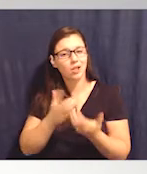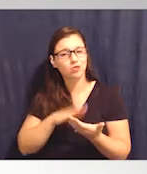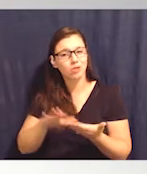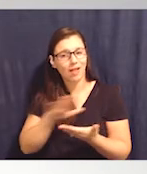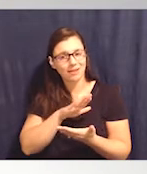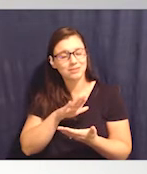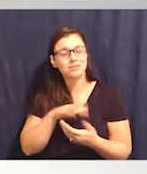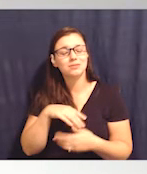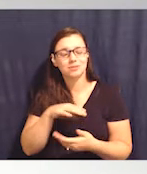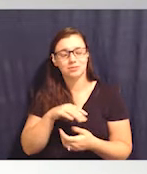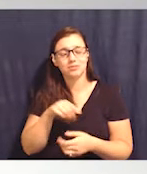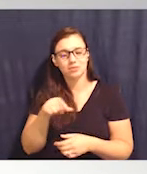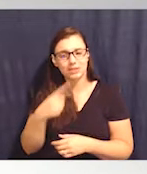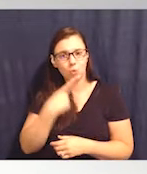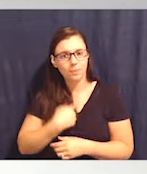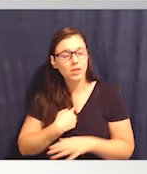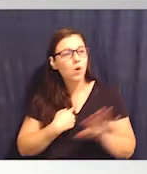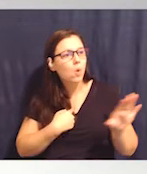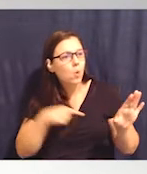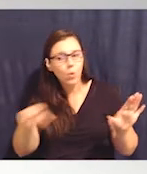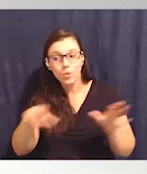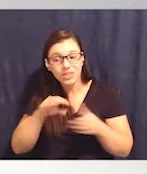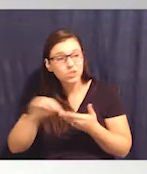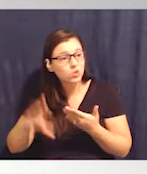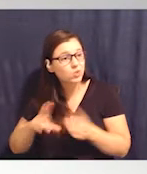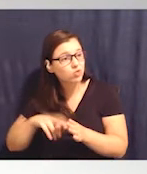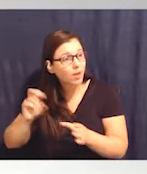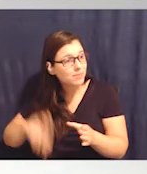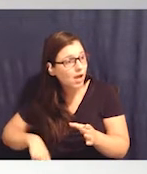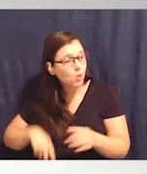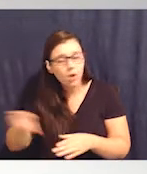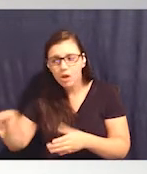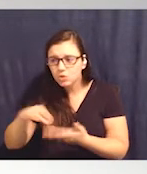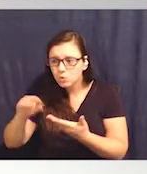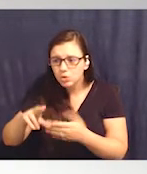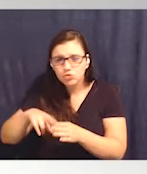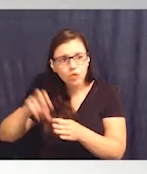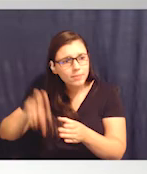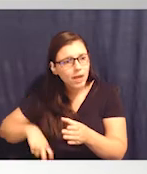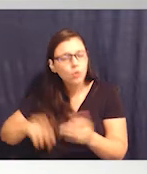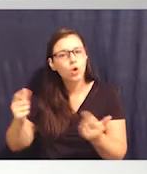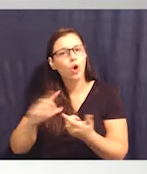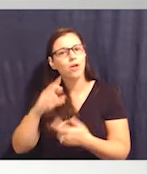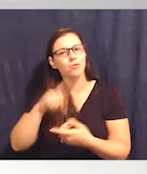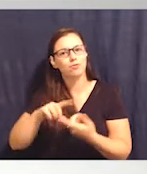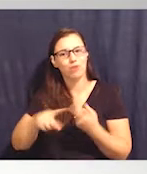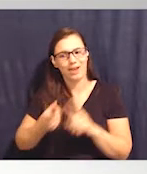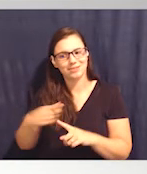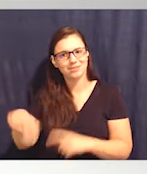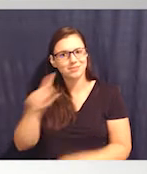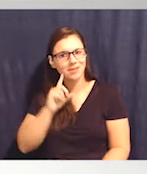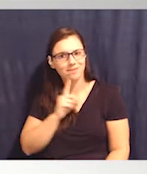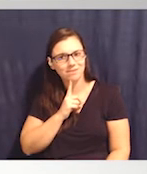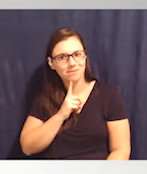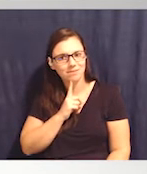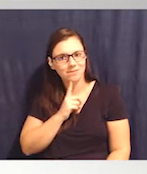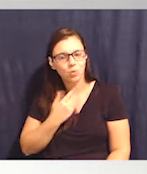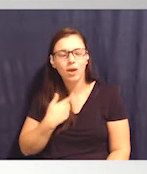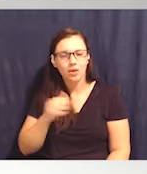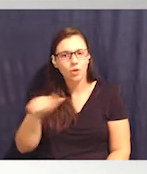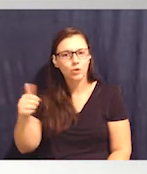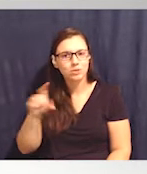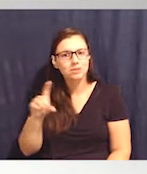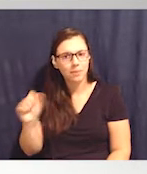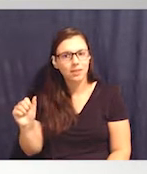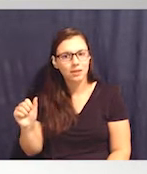this student dropped out, or this student dropped out, and they were all friends of his who were deaf or had other disabilities.